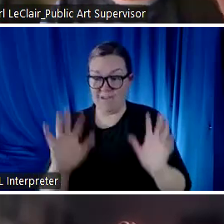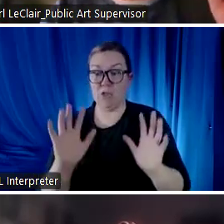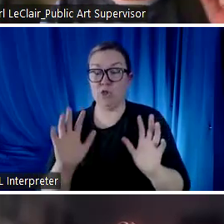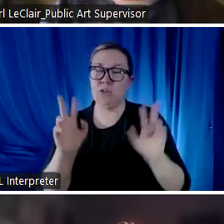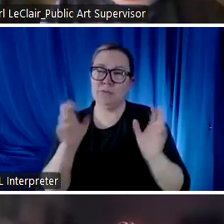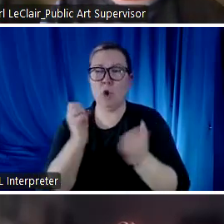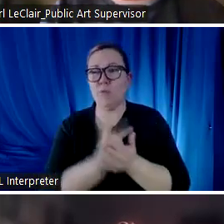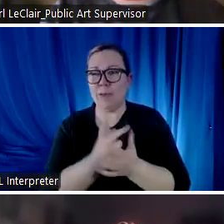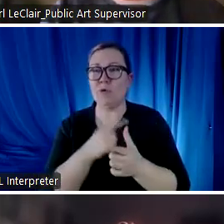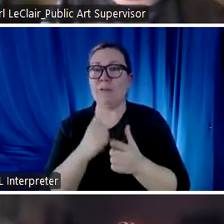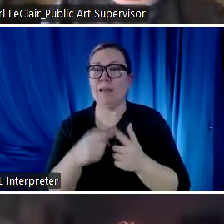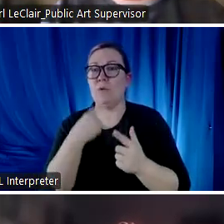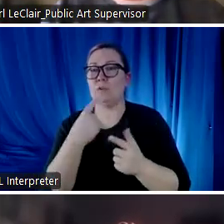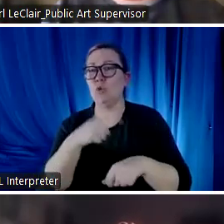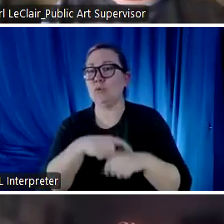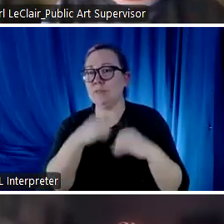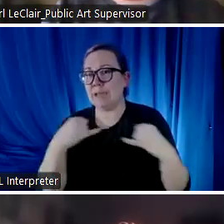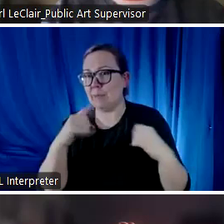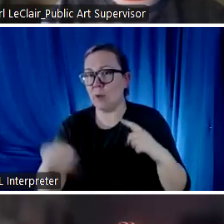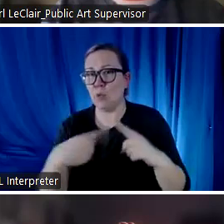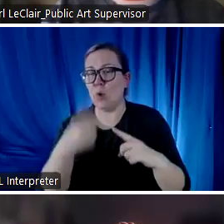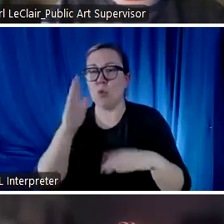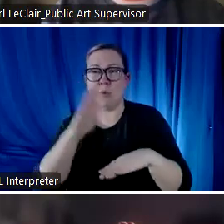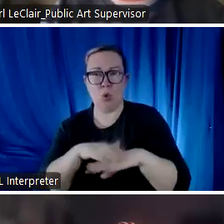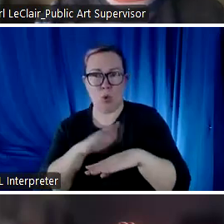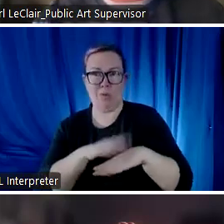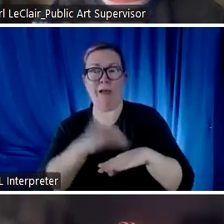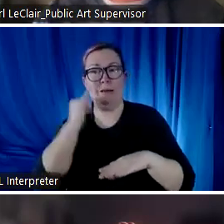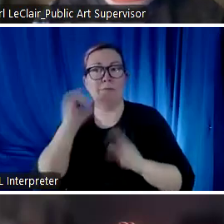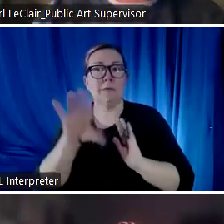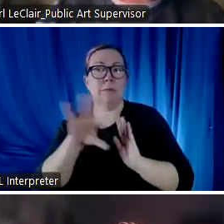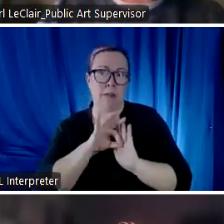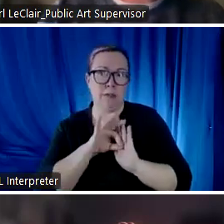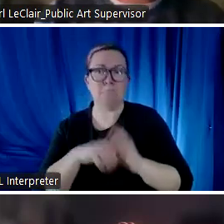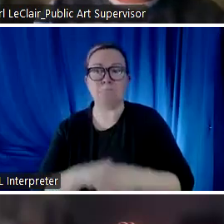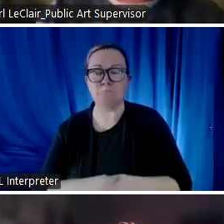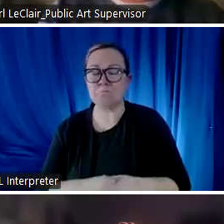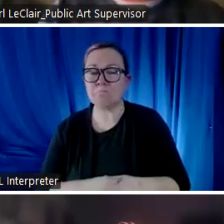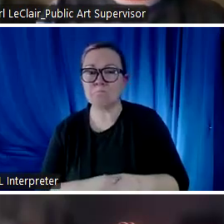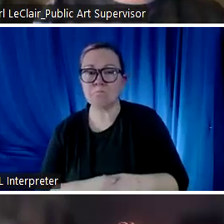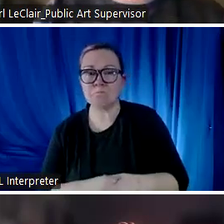give you a quick timeline of what the notification period will be.